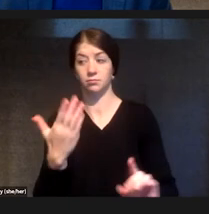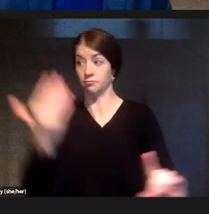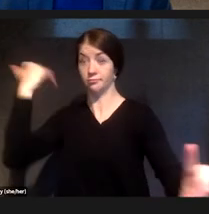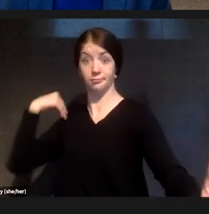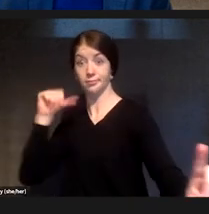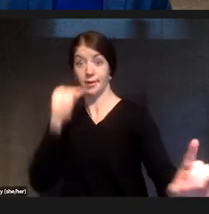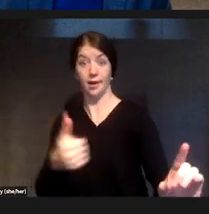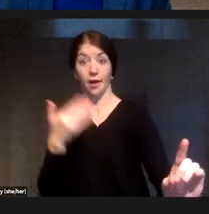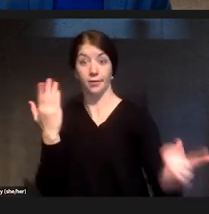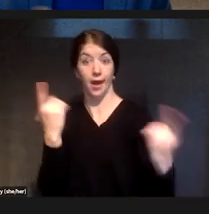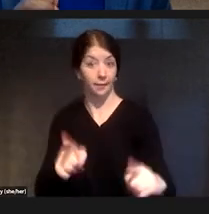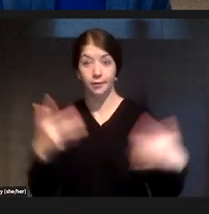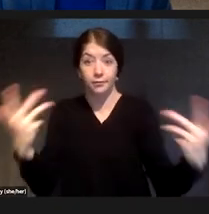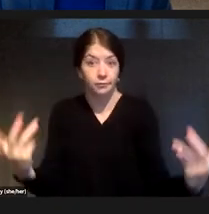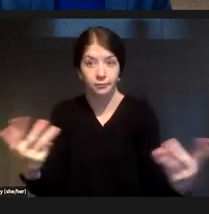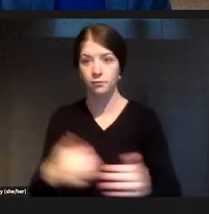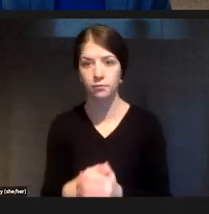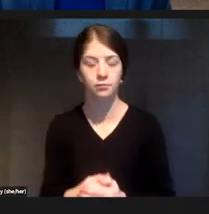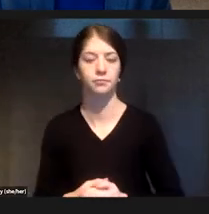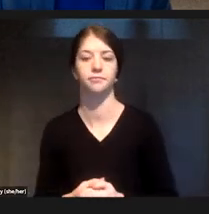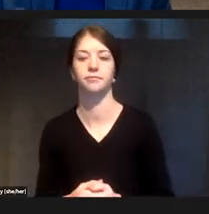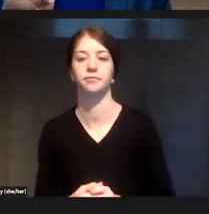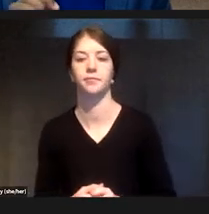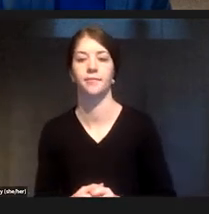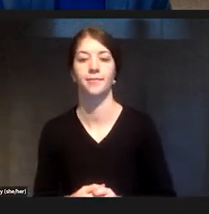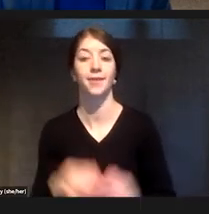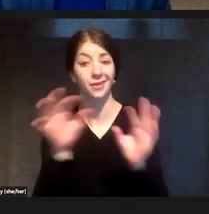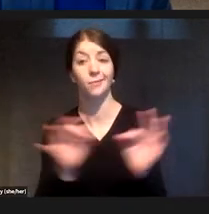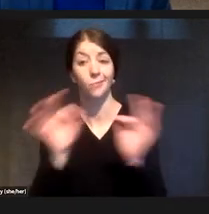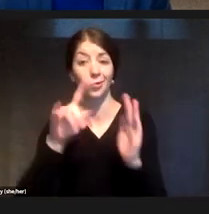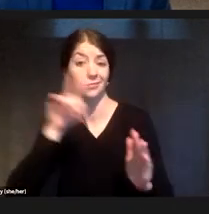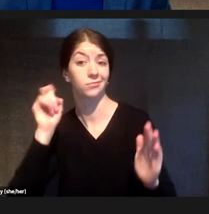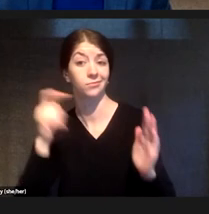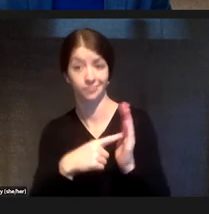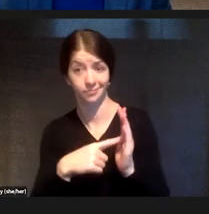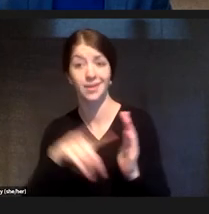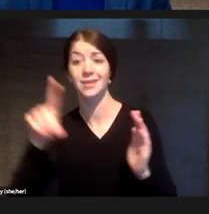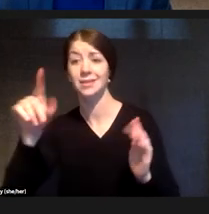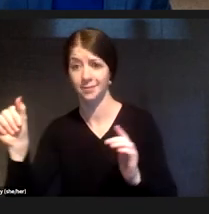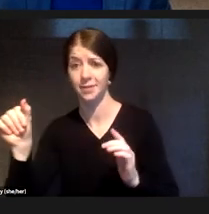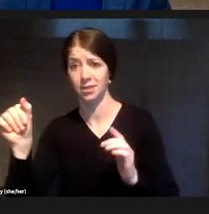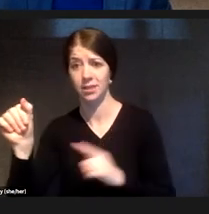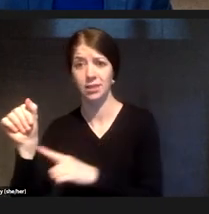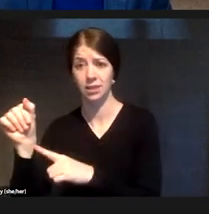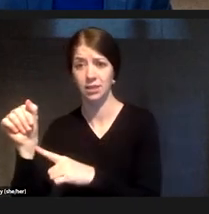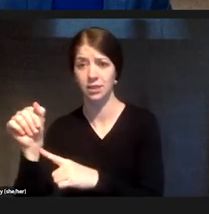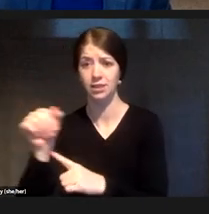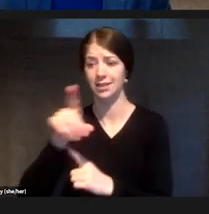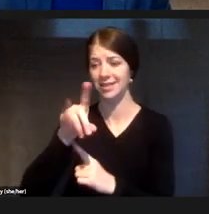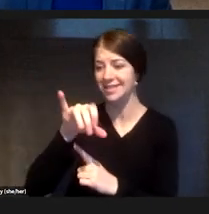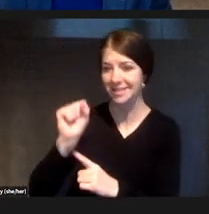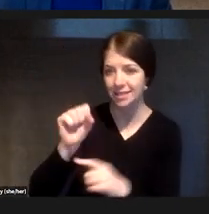before. Because what is important to recognize is that even with disability, disability is not the